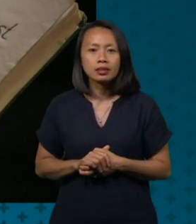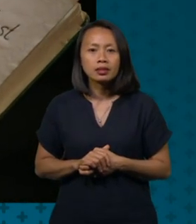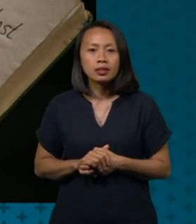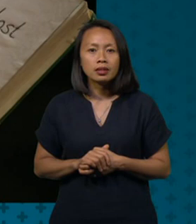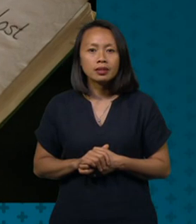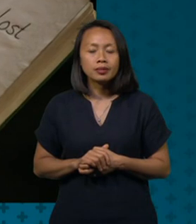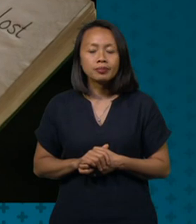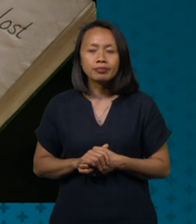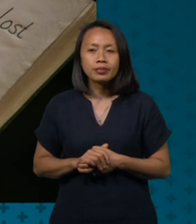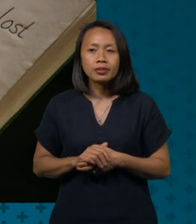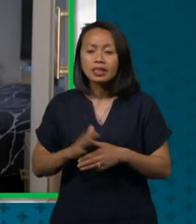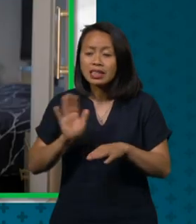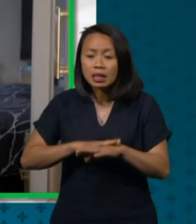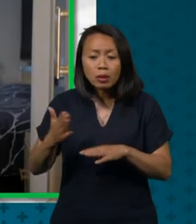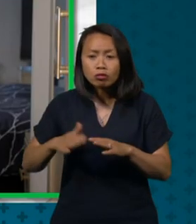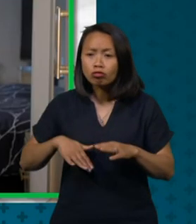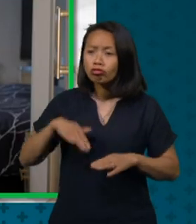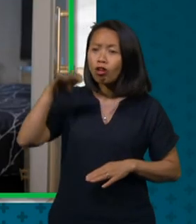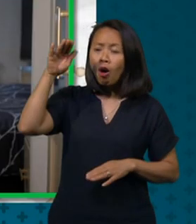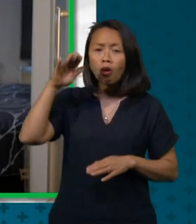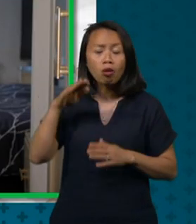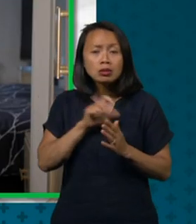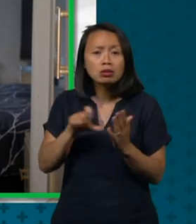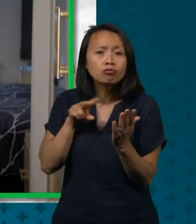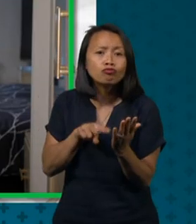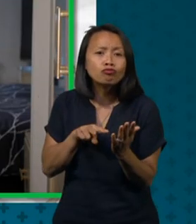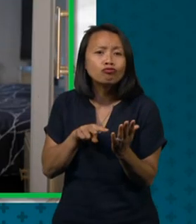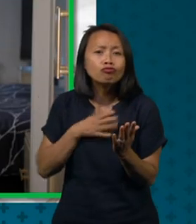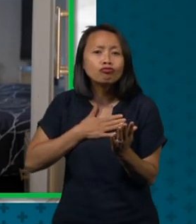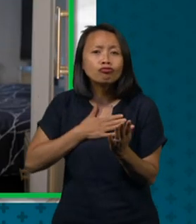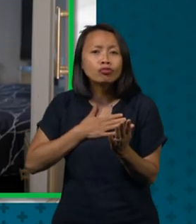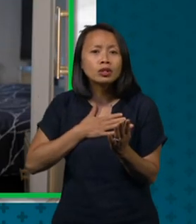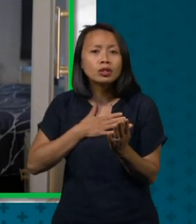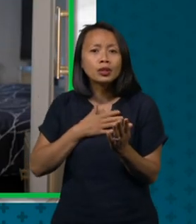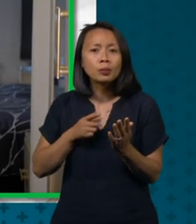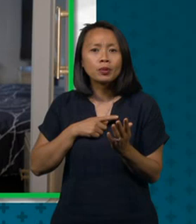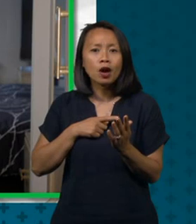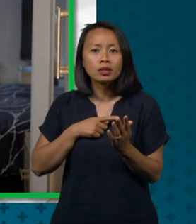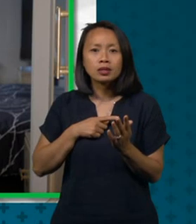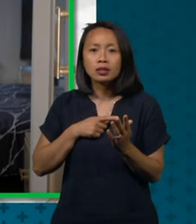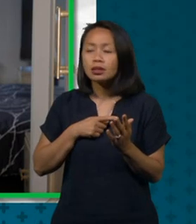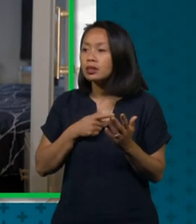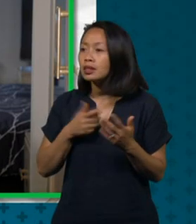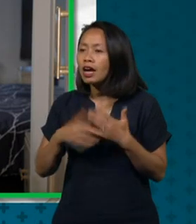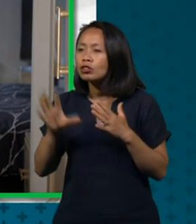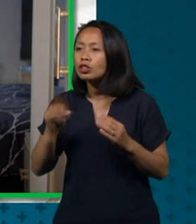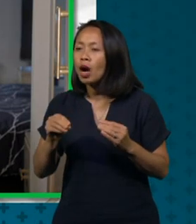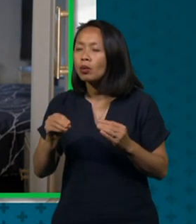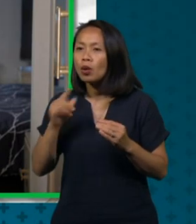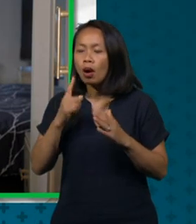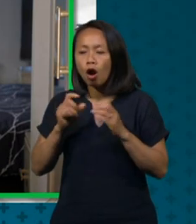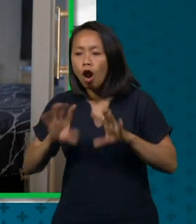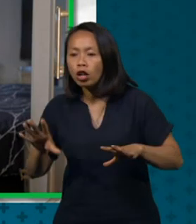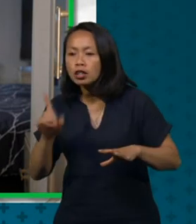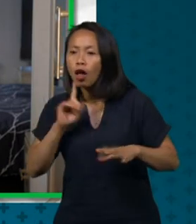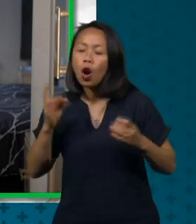It doesn't matter how grown up you get. There'll always be a bit of us that'll never stop being a lost boy or a lost girl. Anyway, let's see what's